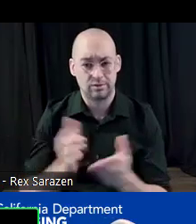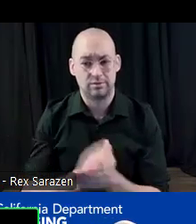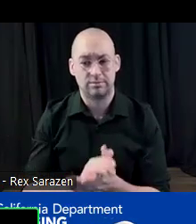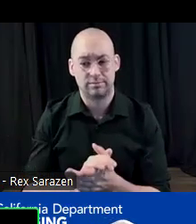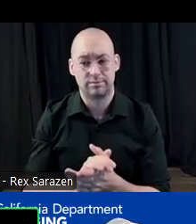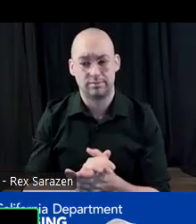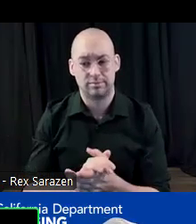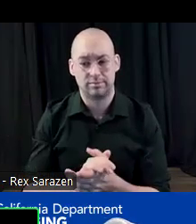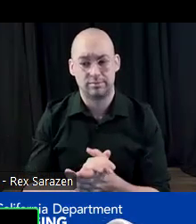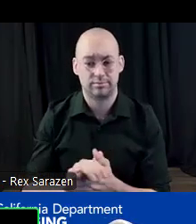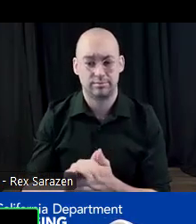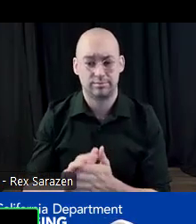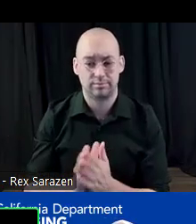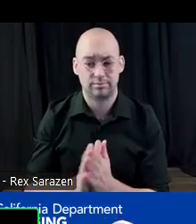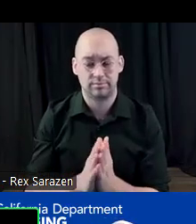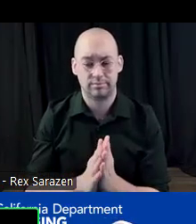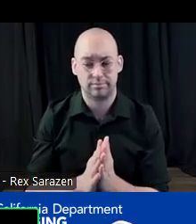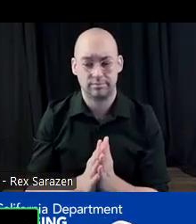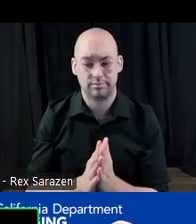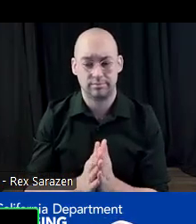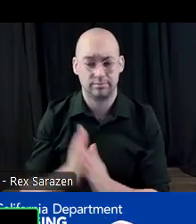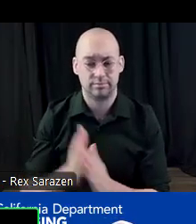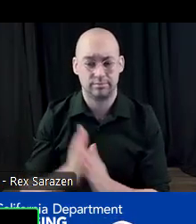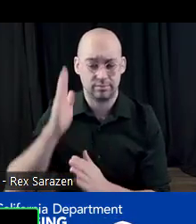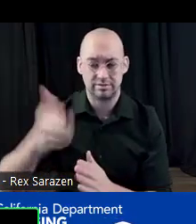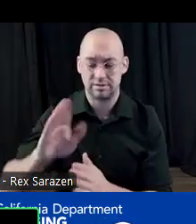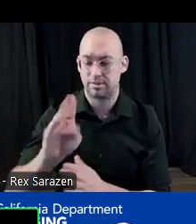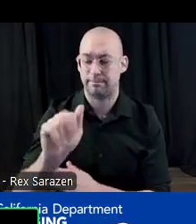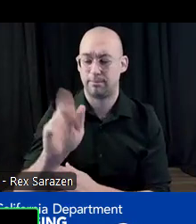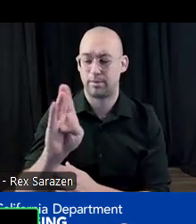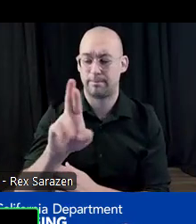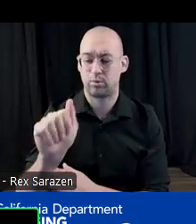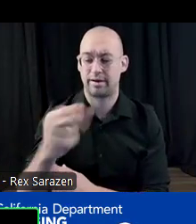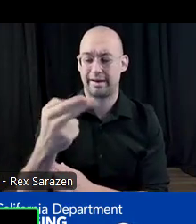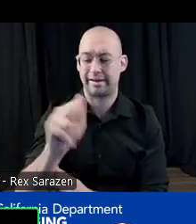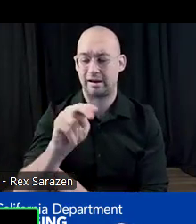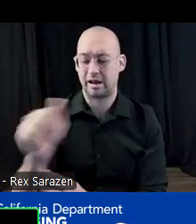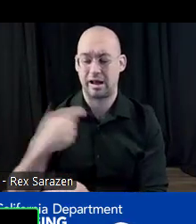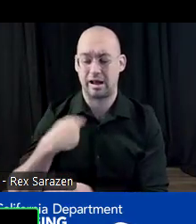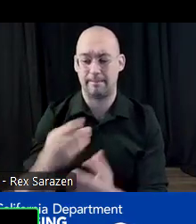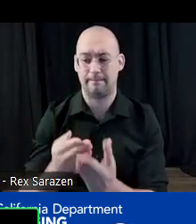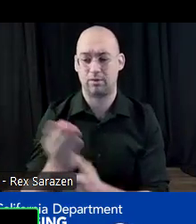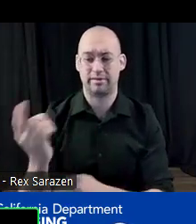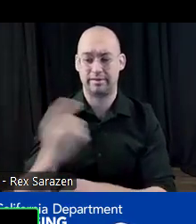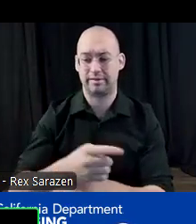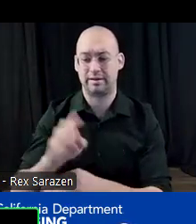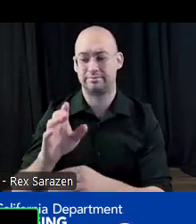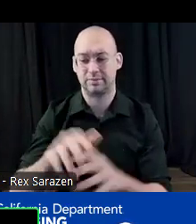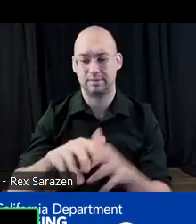Barbara. Hi, this is Barbara Hanna. I am part of the DACLAC committee, and I apologize. Barbara. I've been listening to